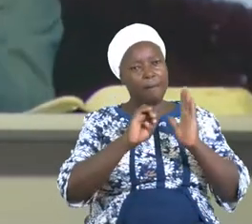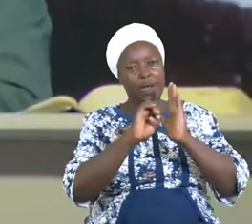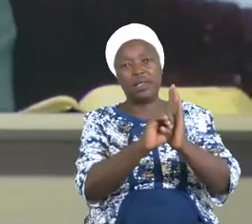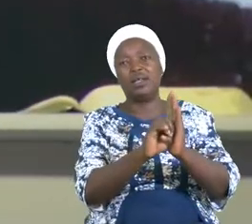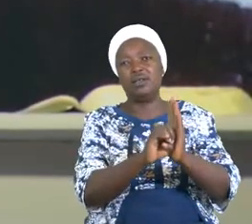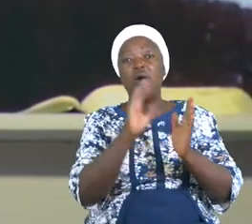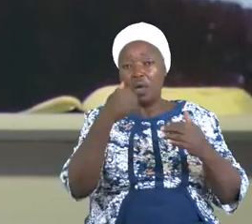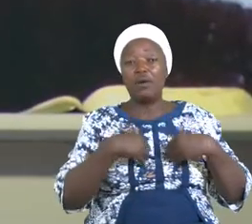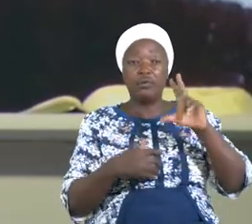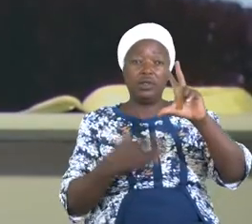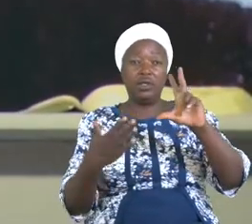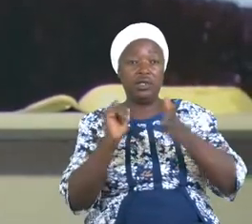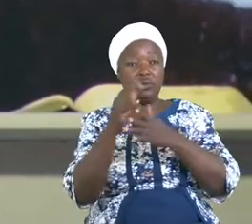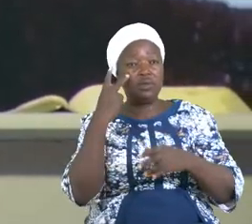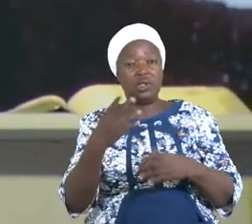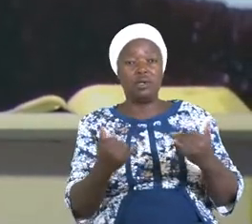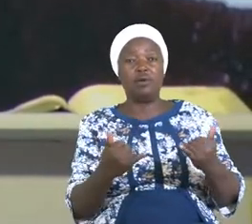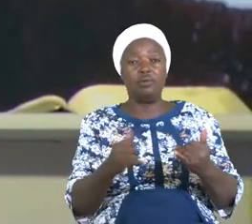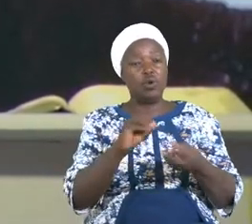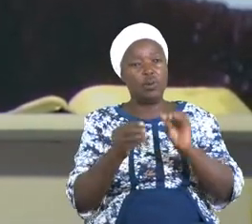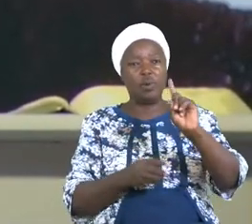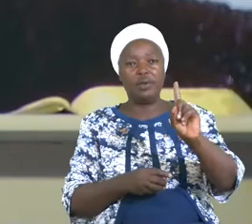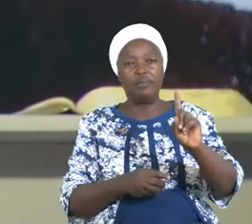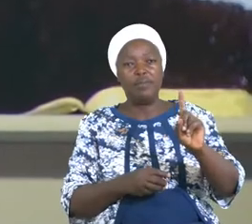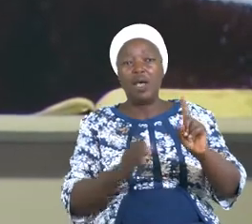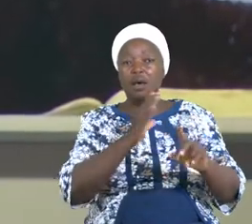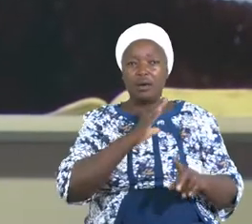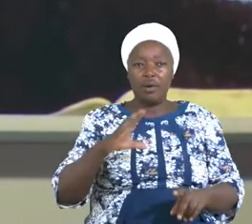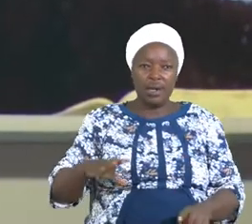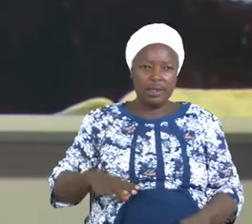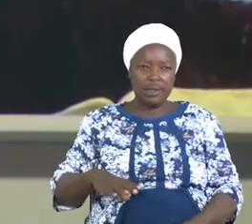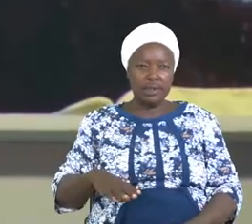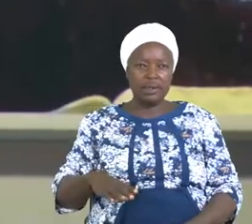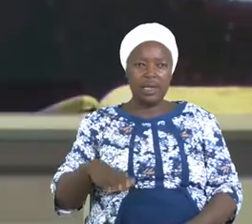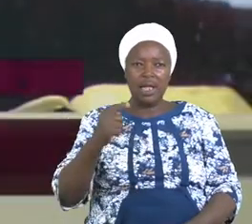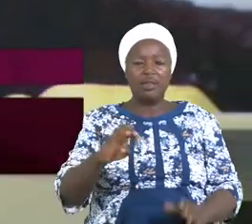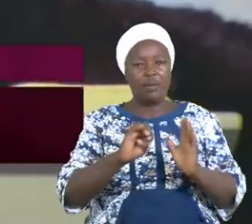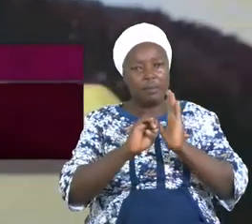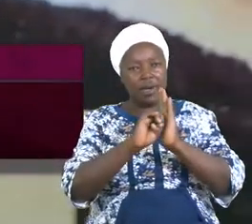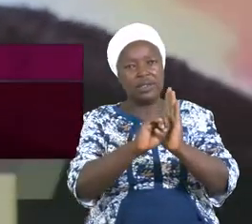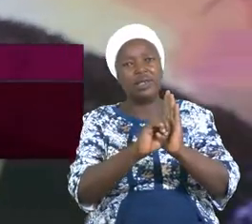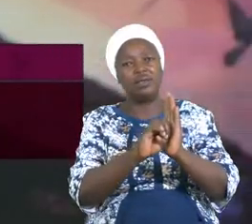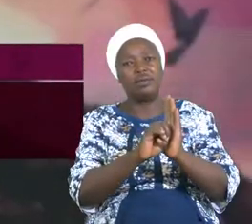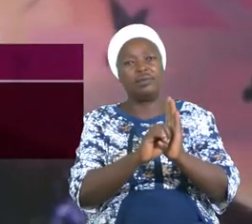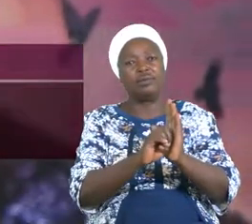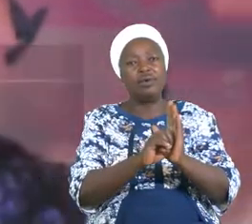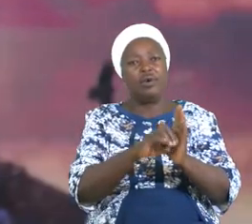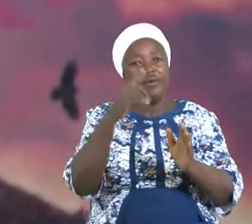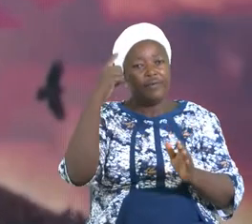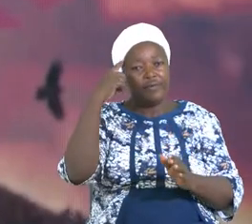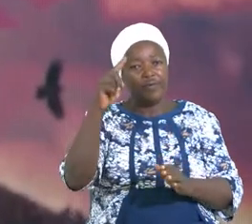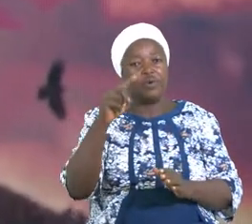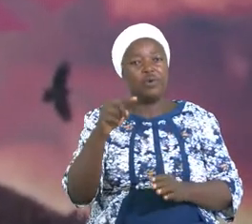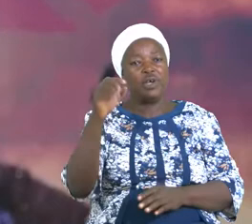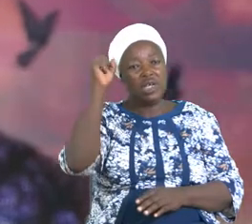three things we're looking at. Number one, Christ, the pattern for his pardoned,